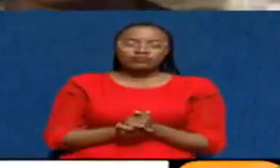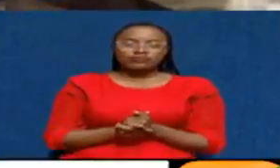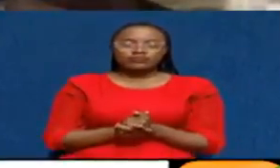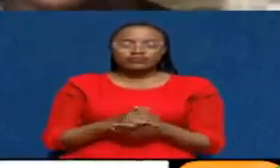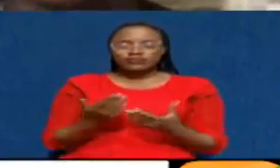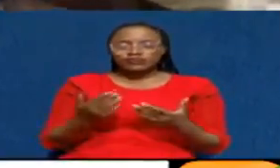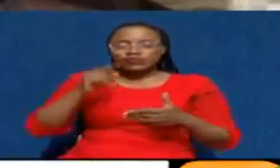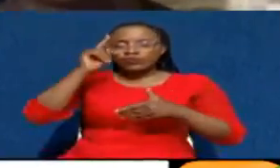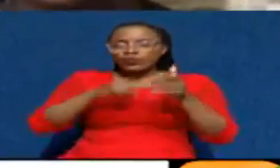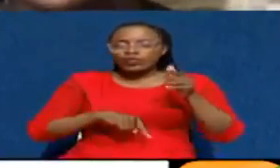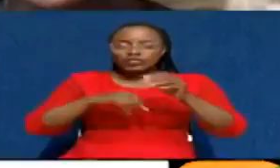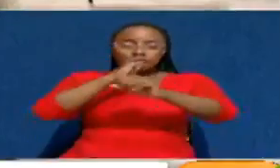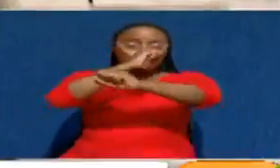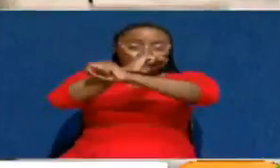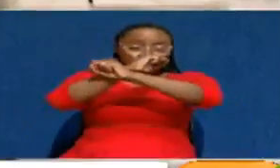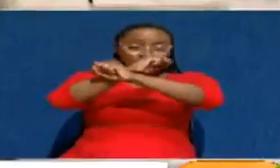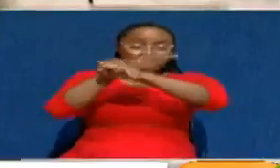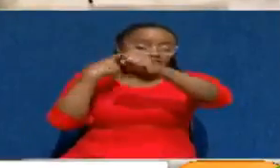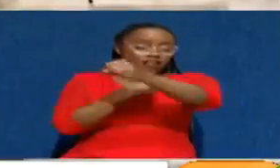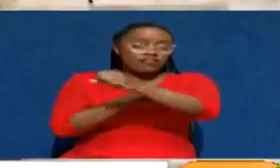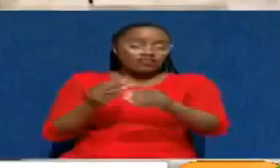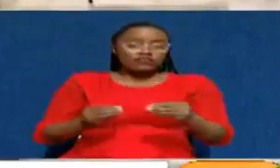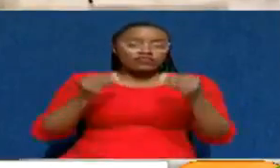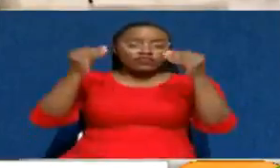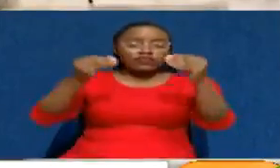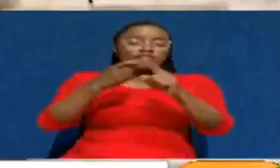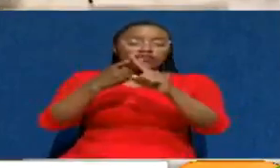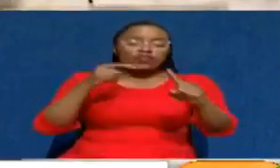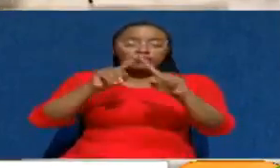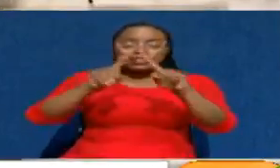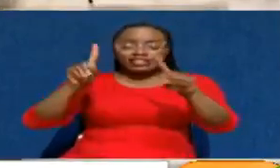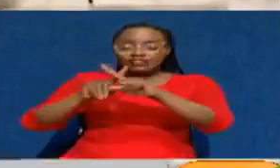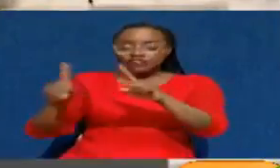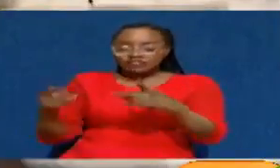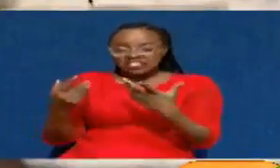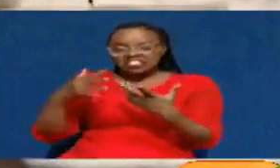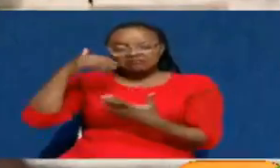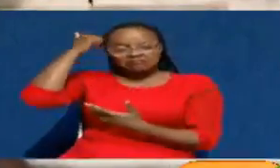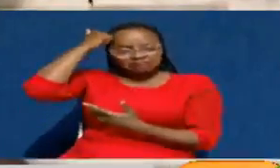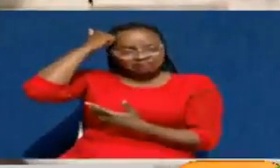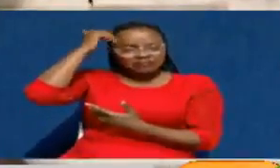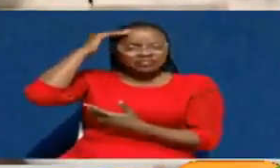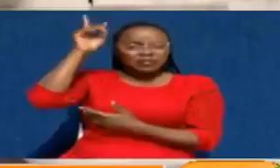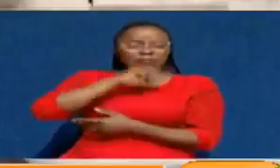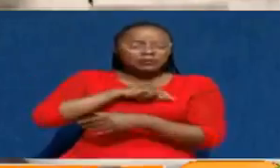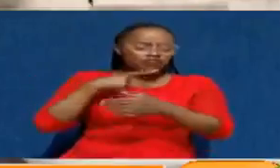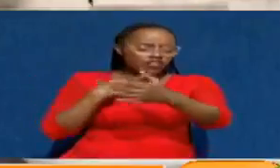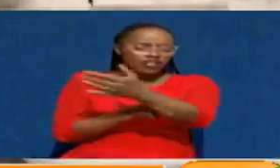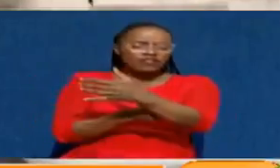of what sort of protection vaccines offer, so from different studies, we know that